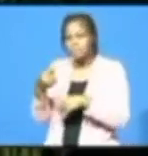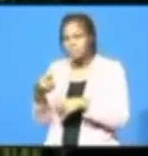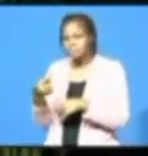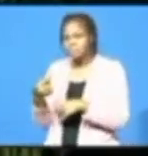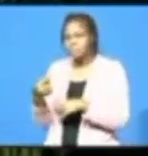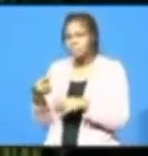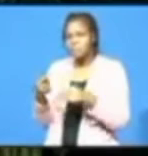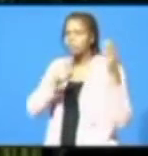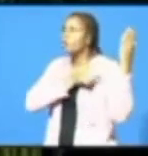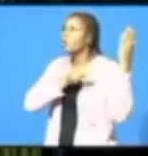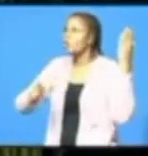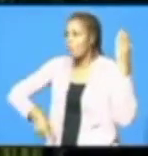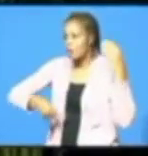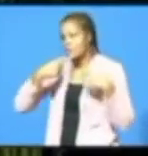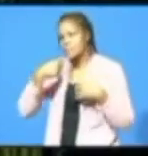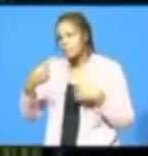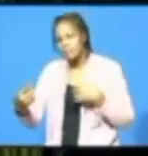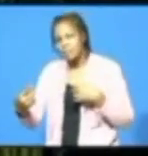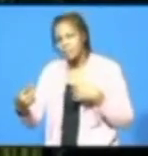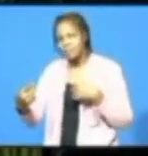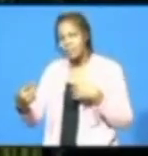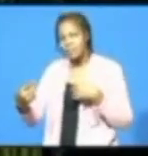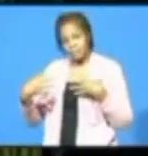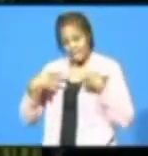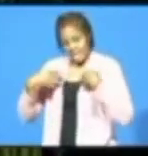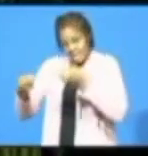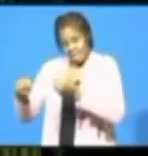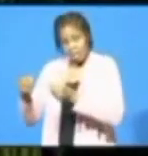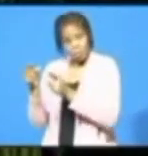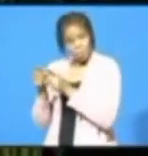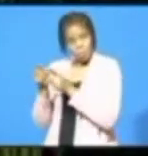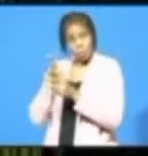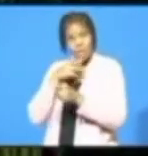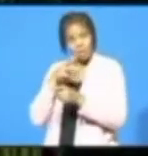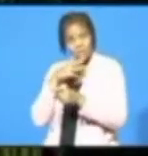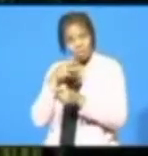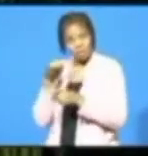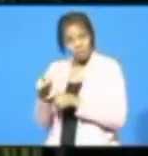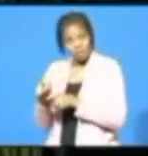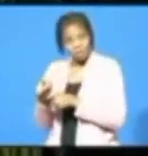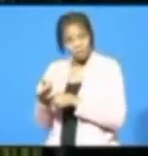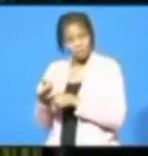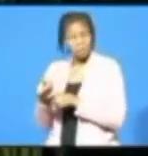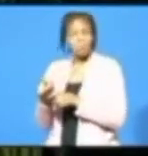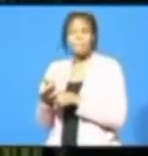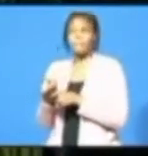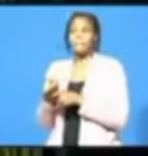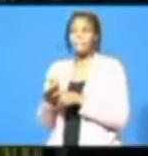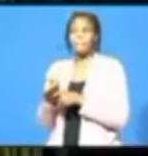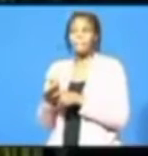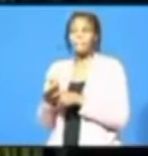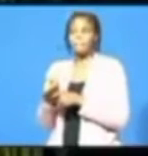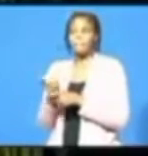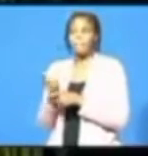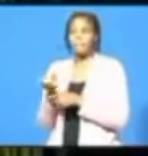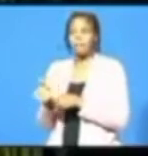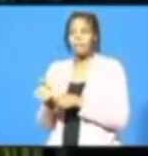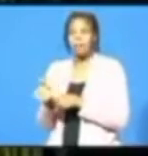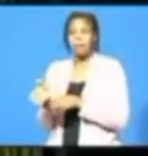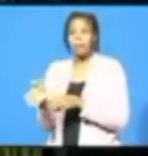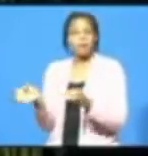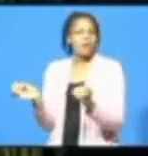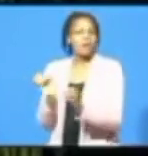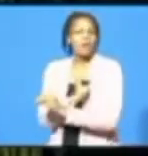says the Lord, I have healed the waters from it. There shall be no